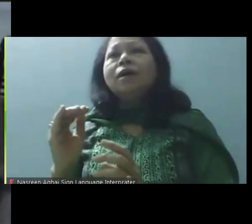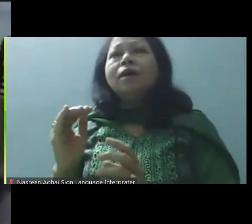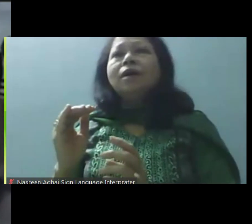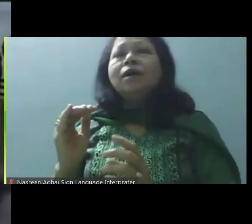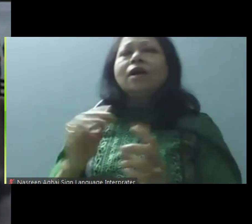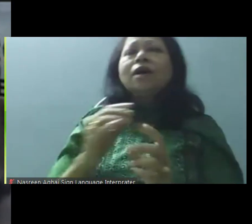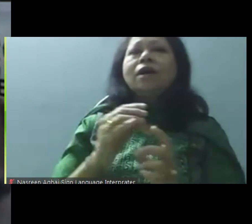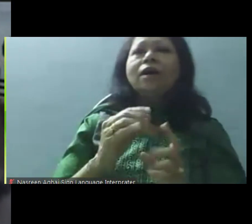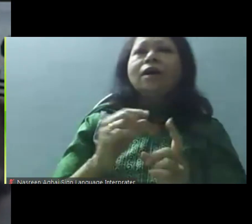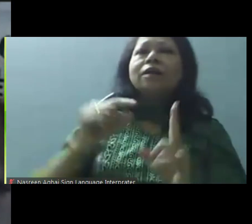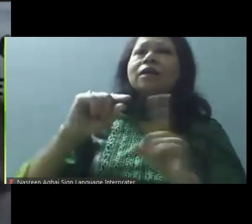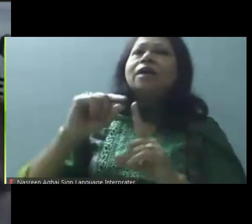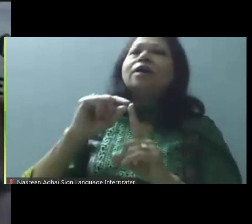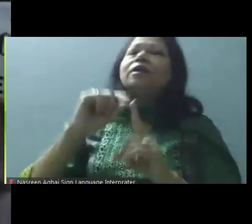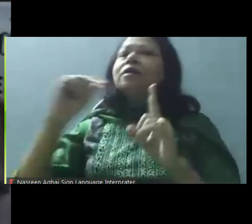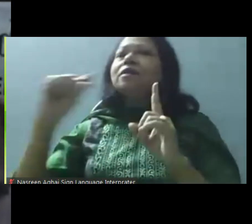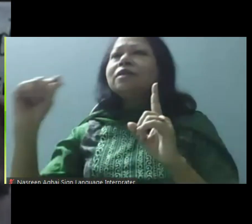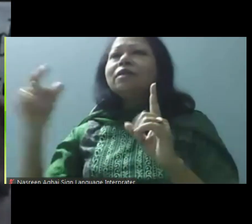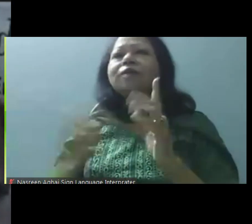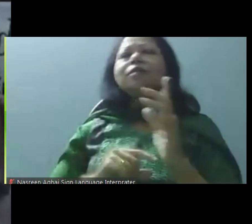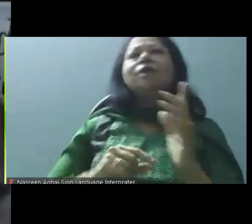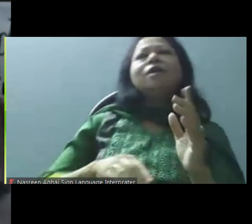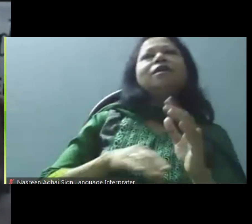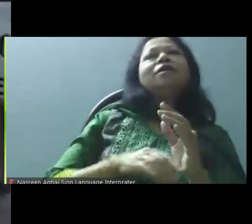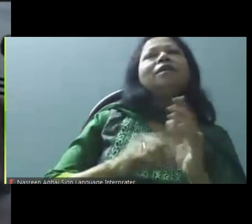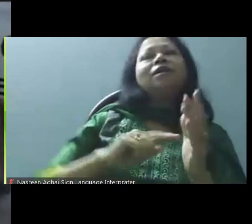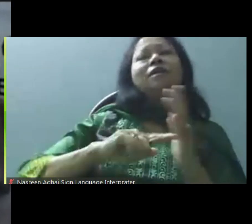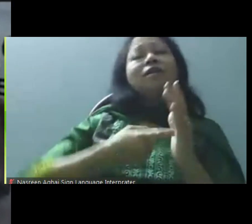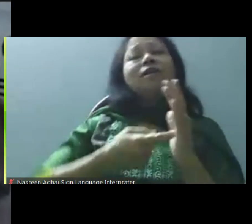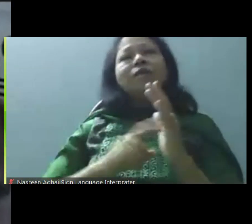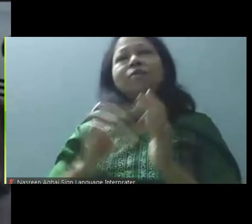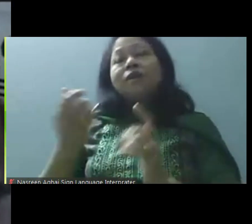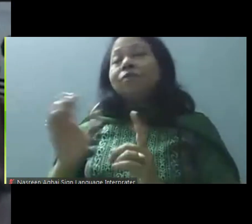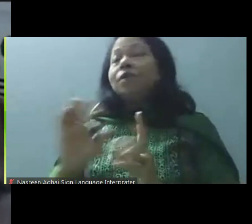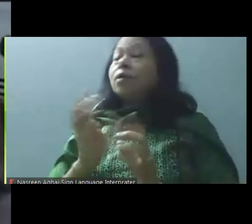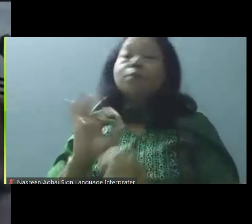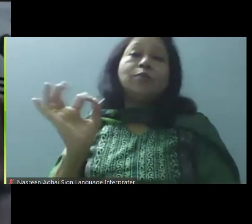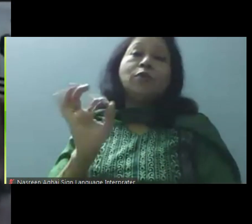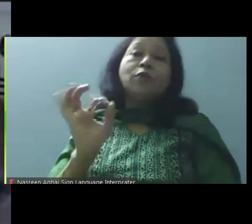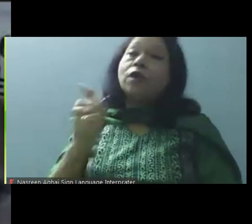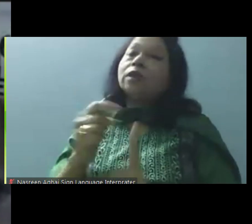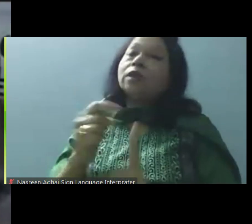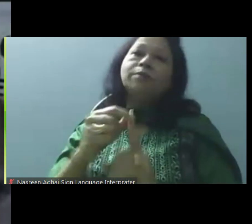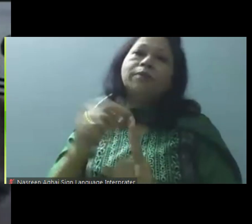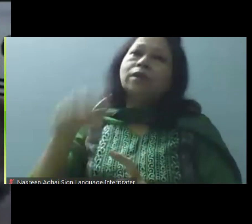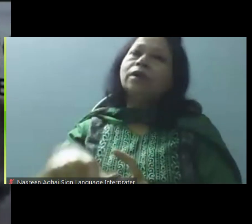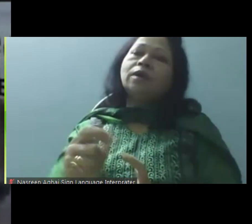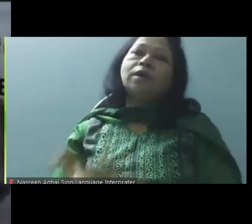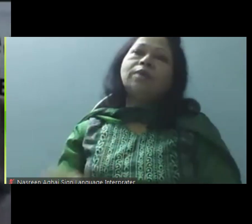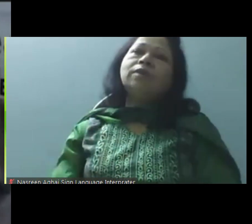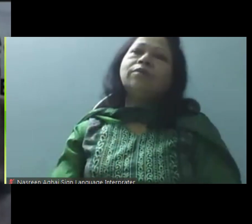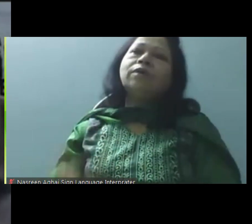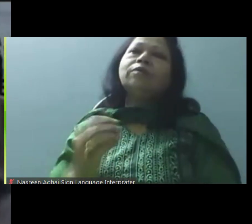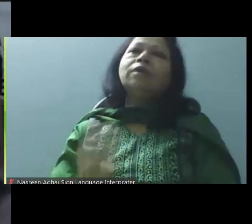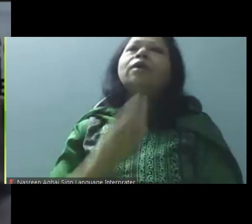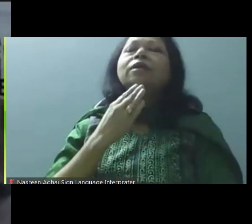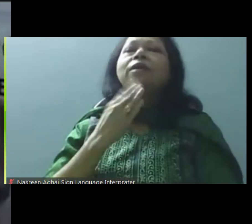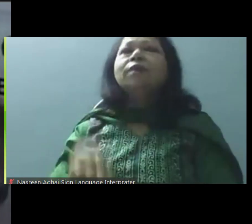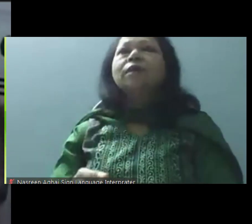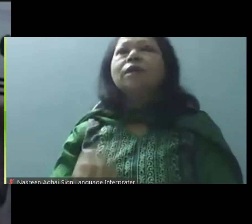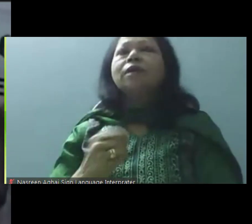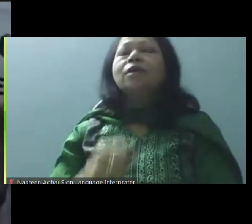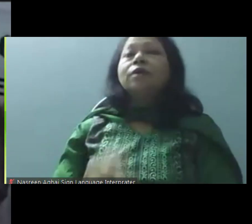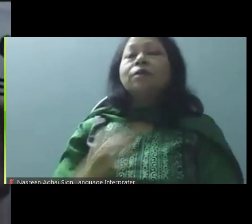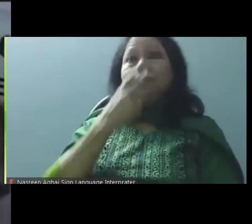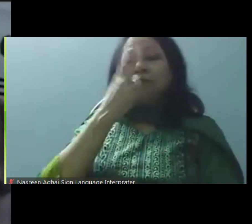distant technology. So I think it is very much important for, and we are thankful that the attention